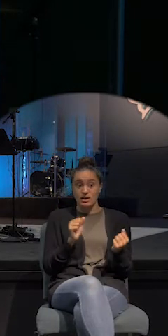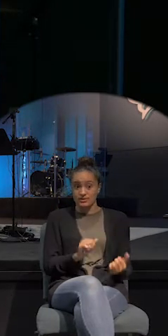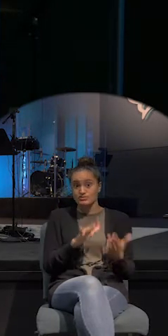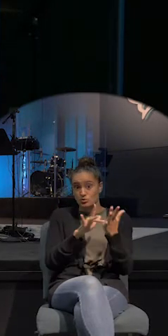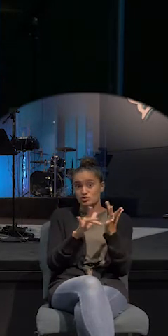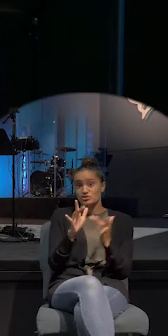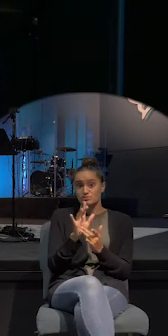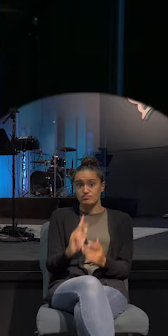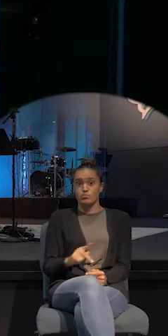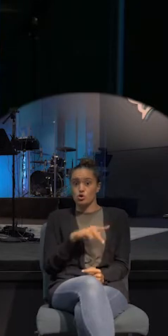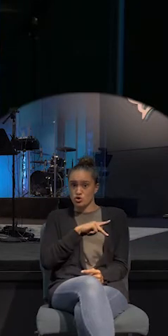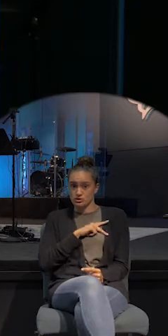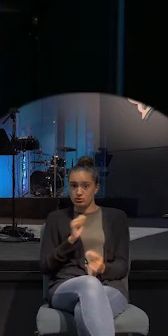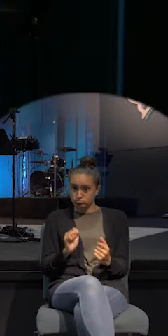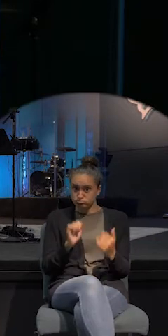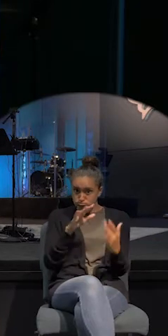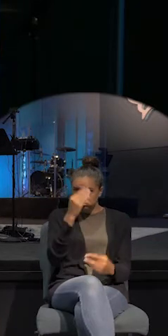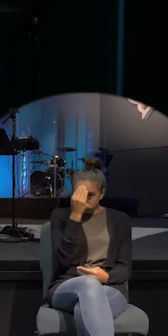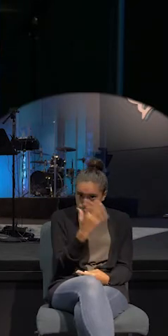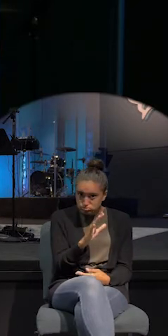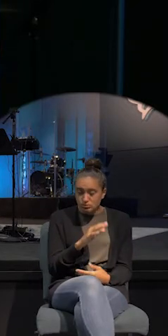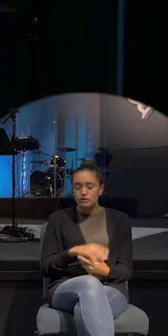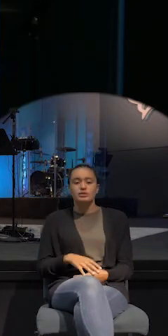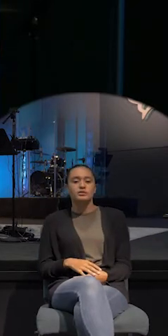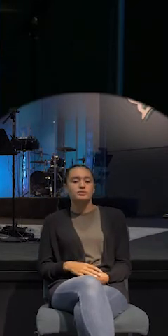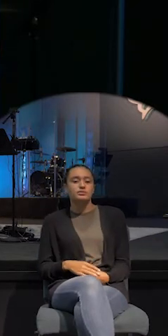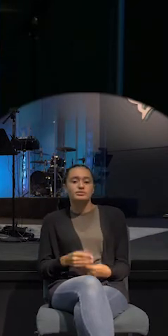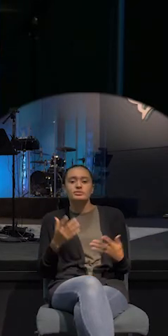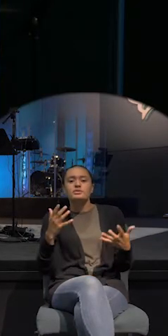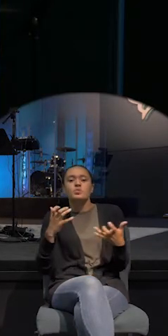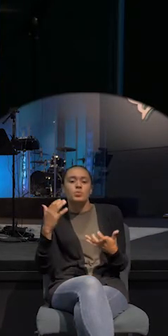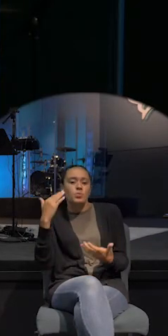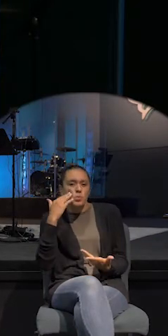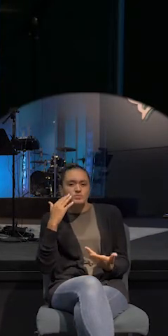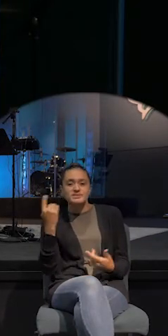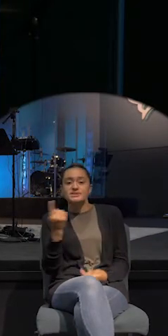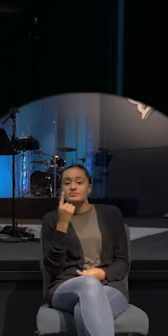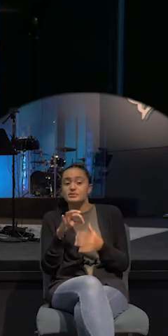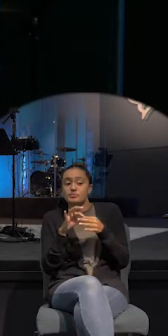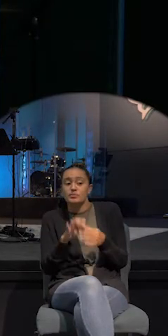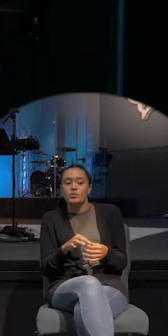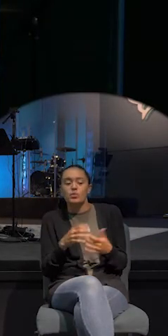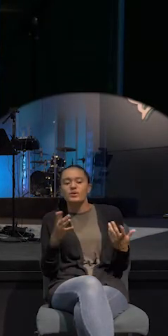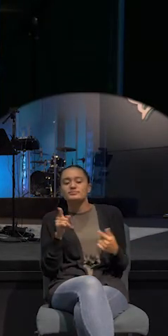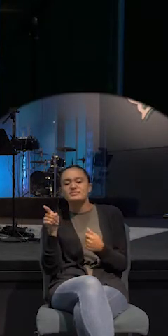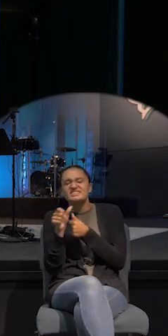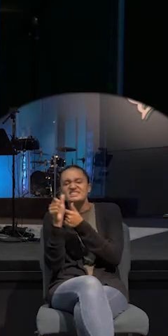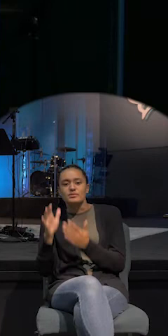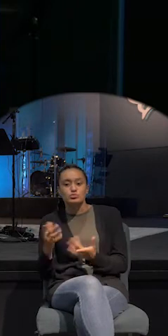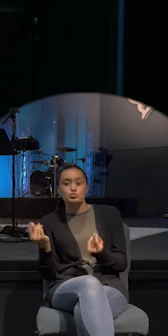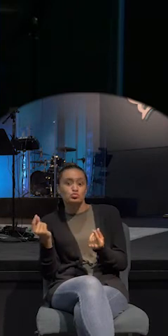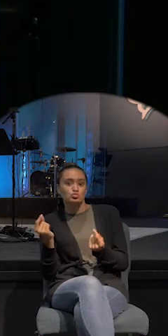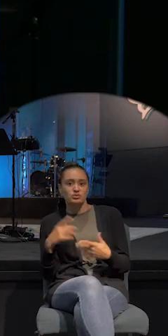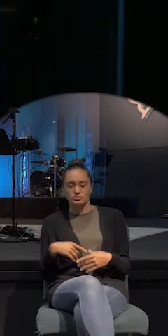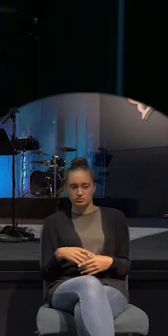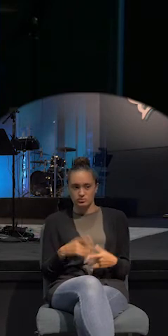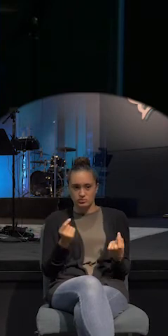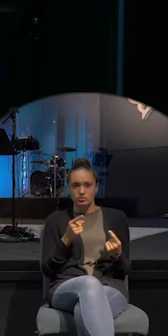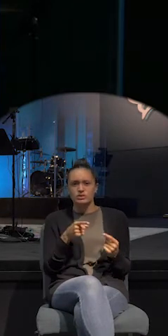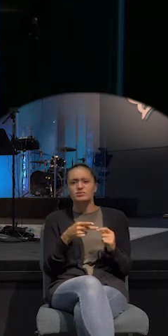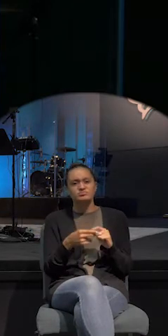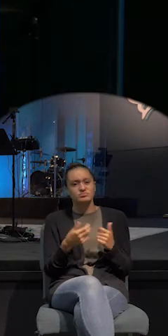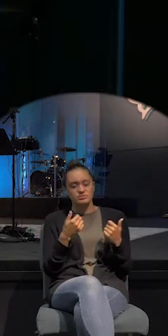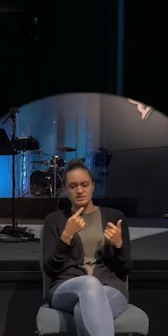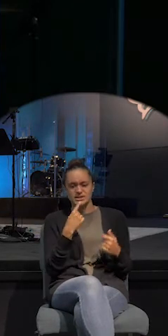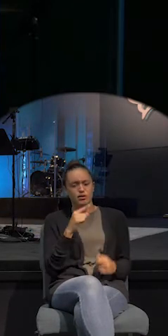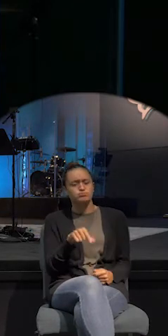him personally, and they want to know something about what the disciples are doing. What they're doing is they're accusing the